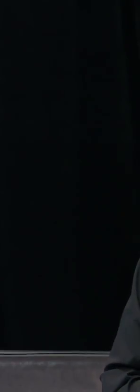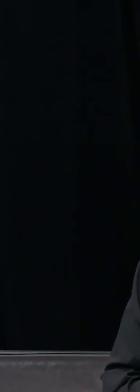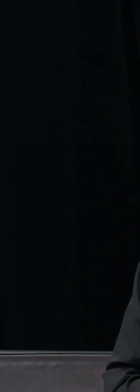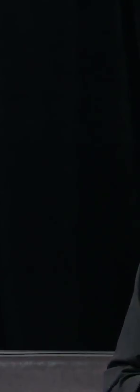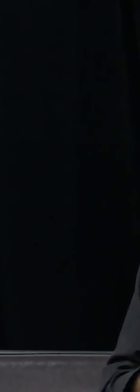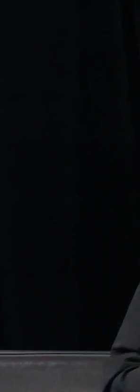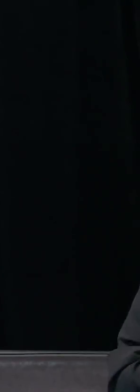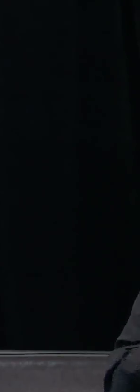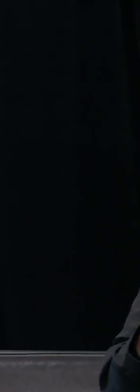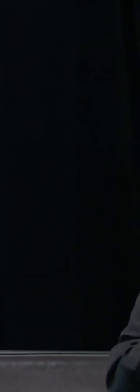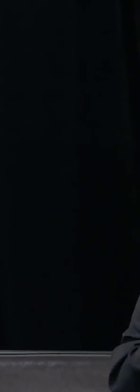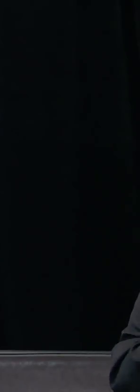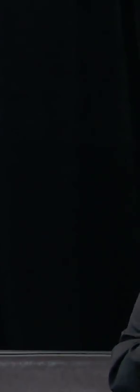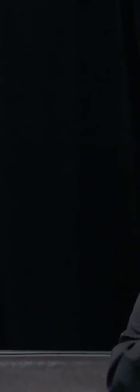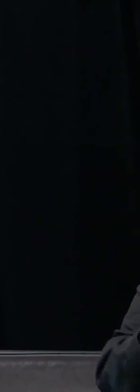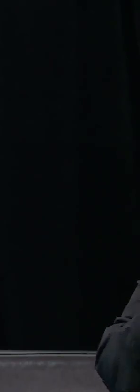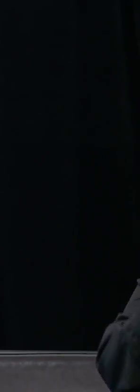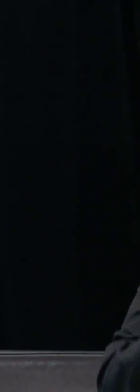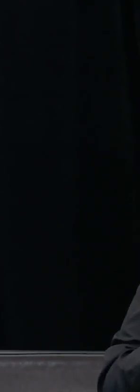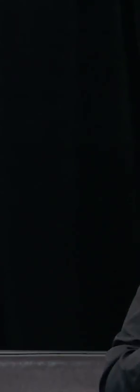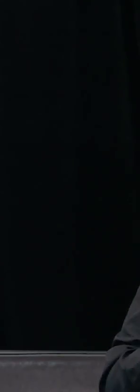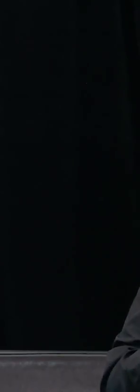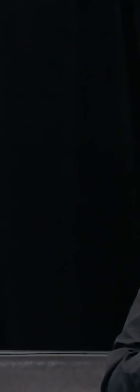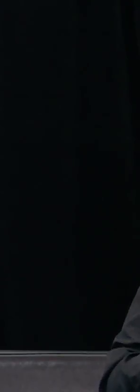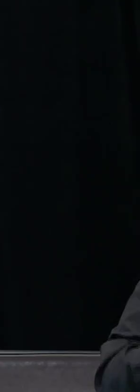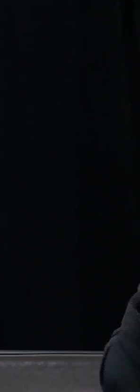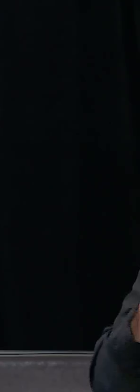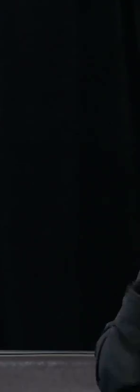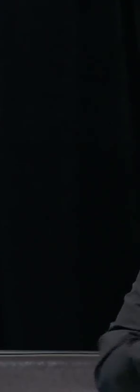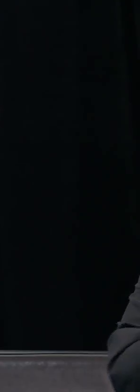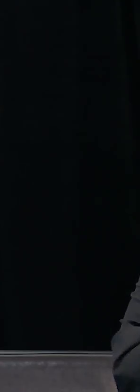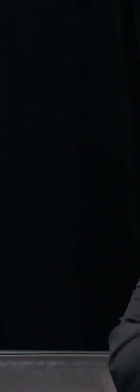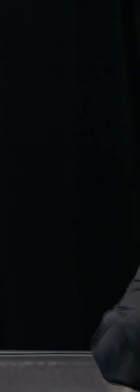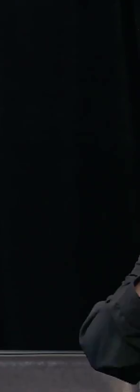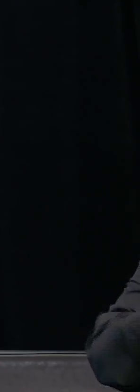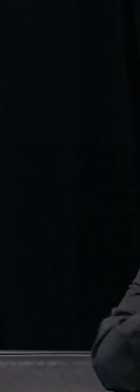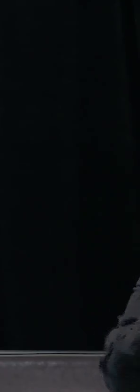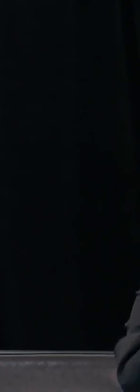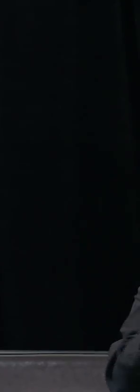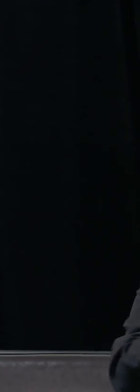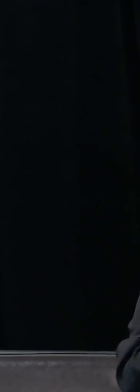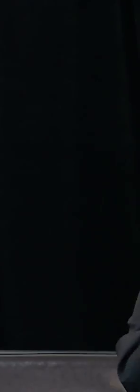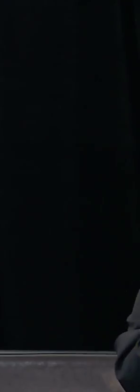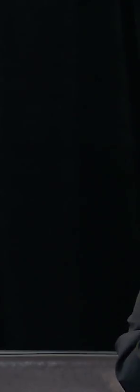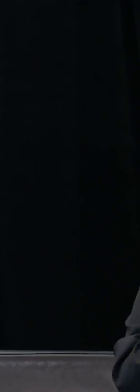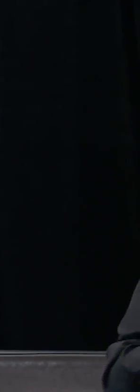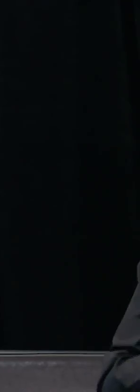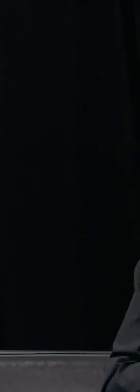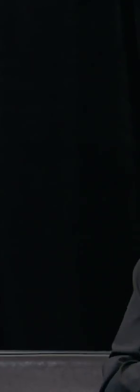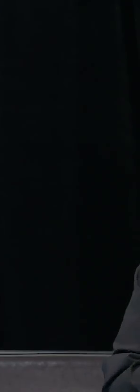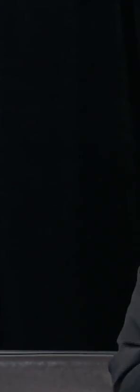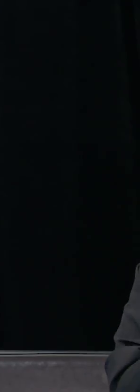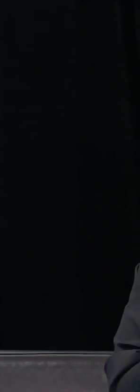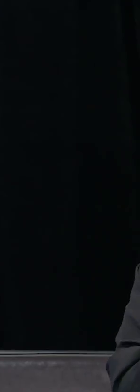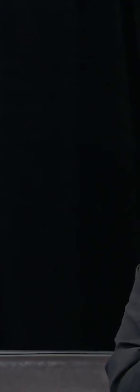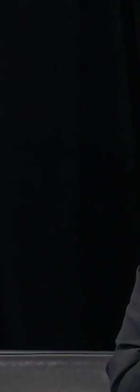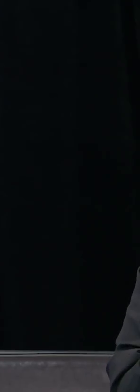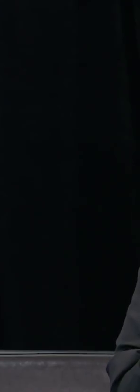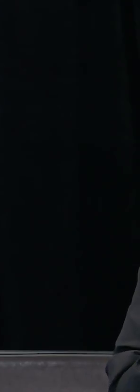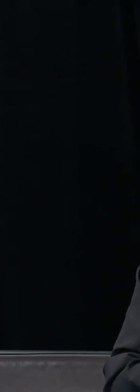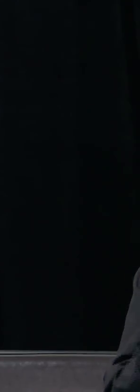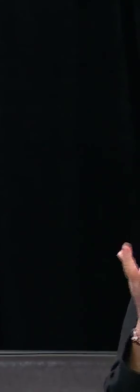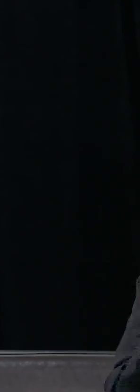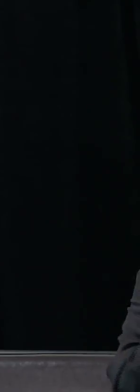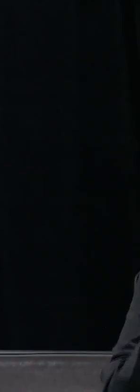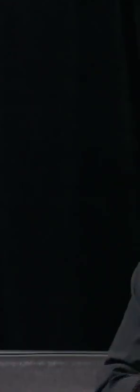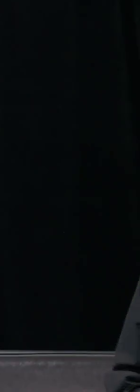month, everybody will be able to have Ava and use it up to 5 hours to see if it fits their need. If they're deaf or hard of hearing